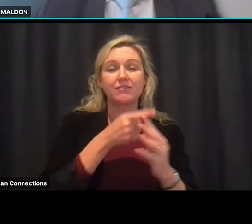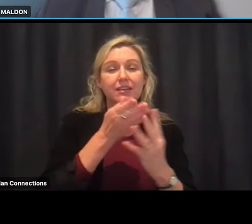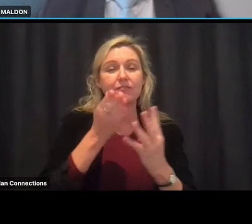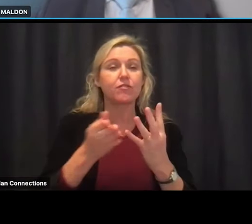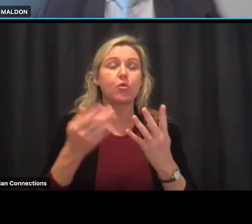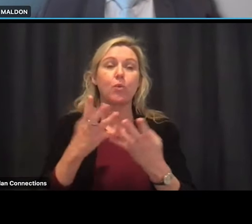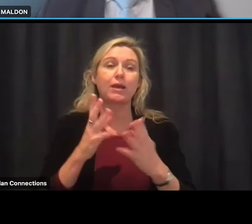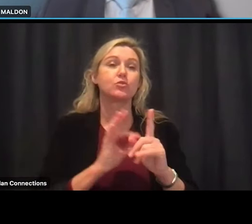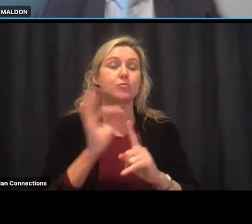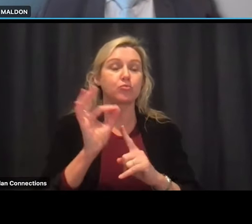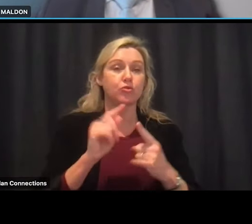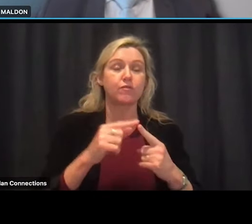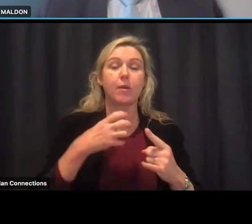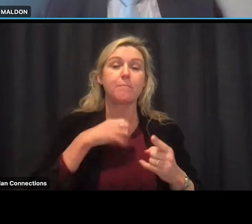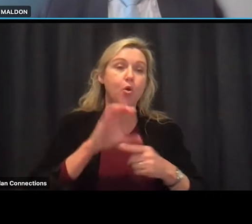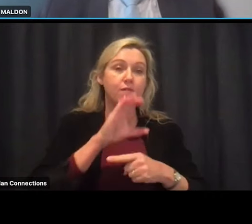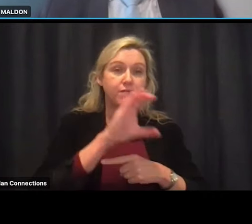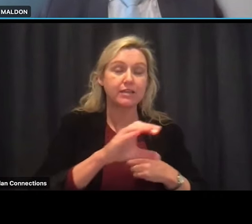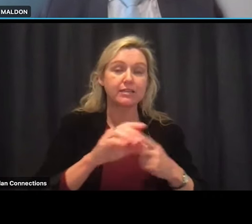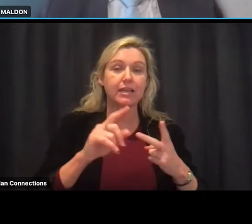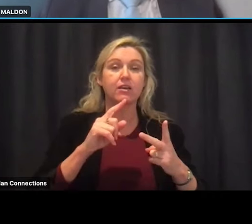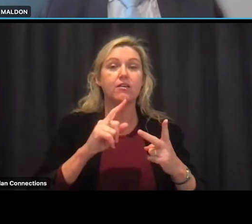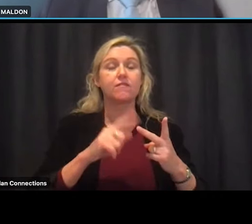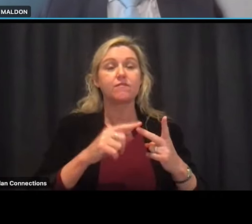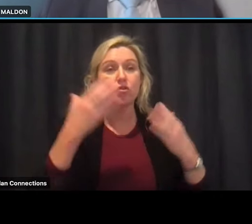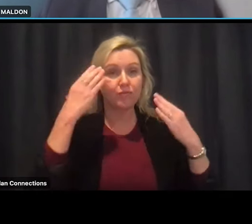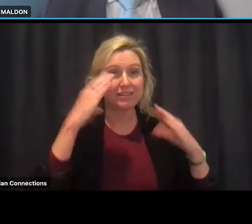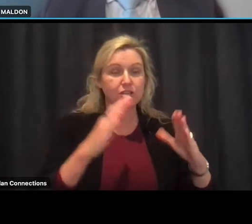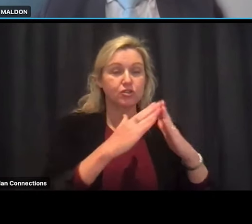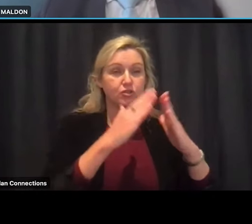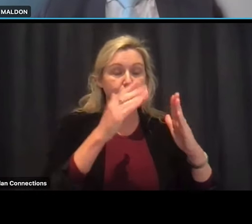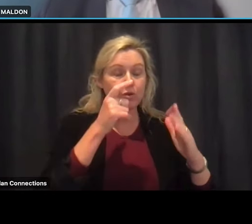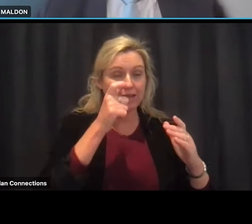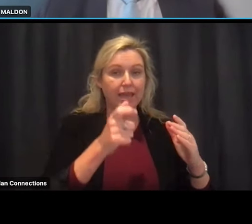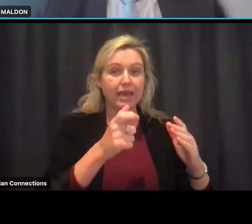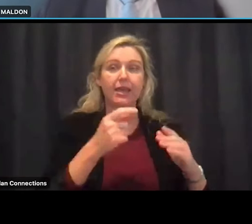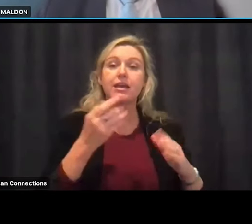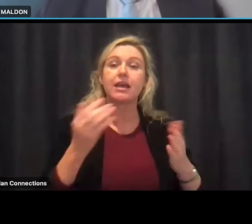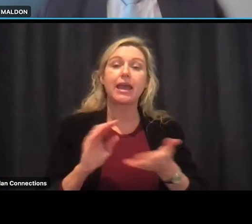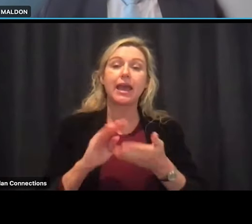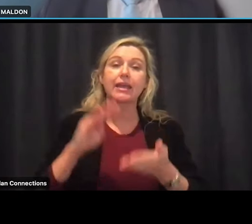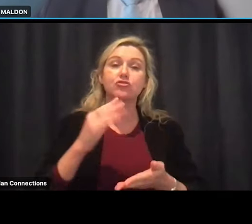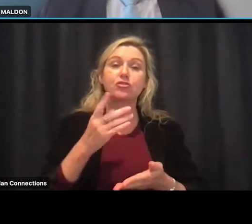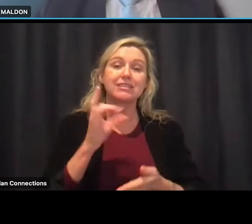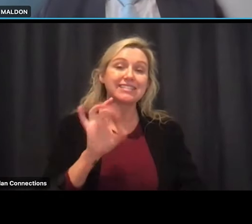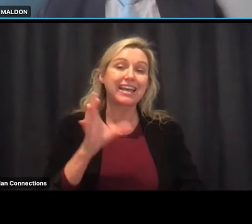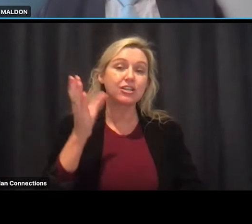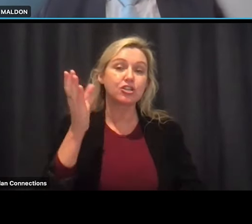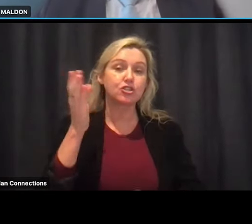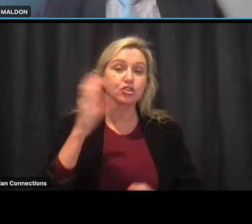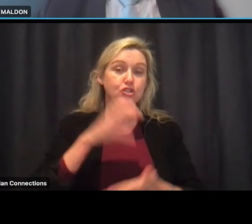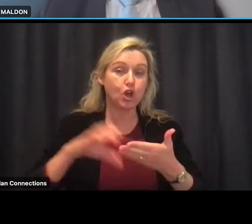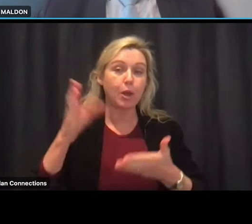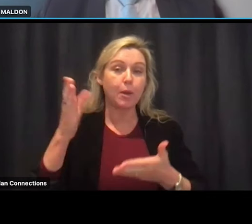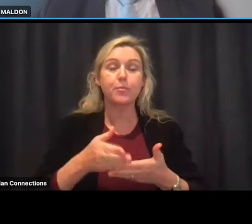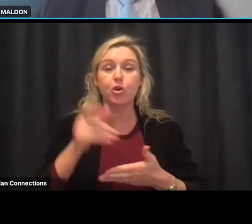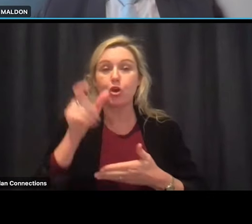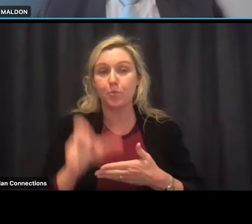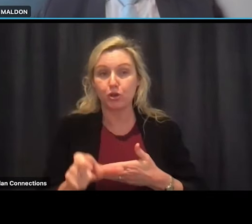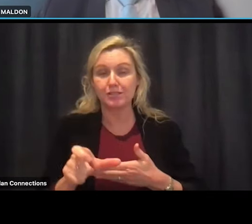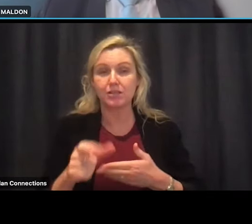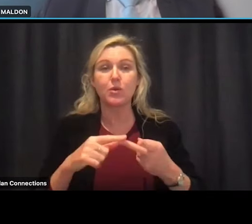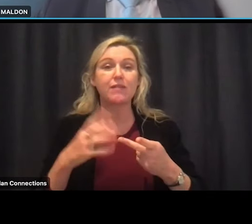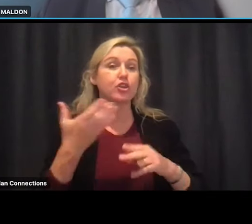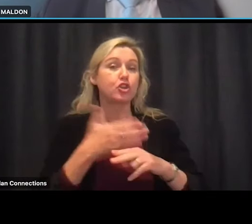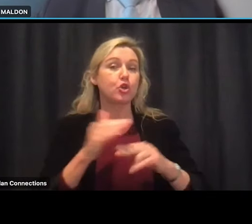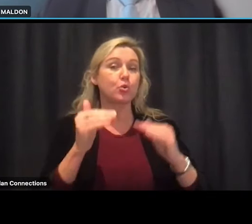funding in residential aged care, including the additional $10 per resident per day. We've got a dedicated food and nutrition standard, which we